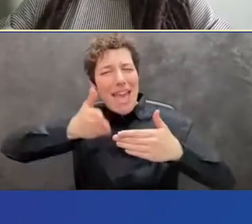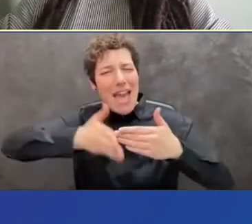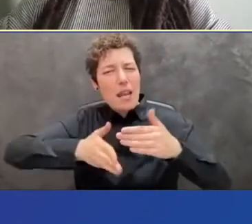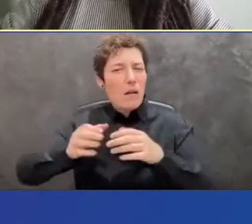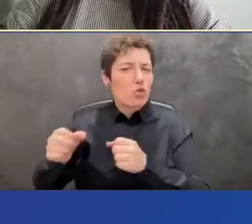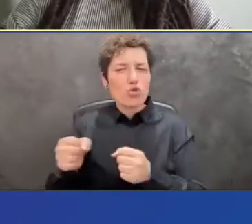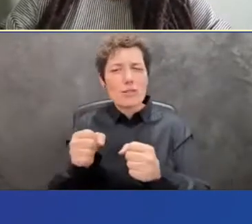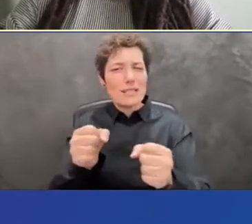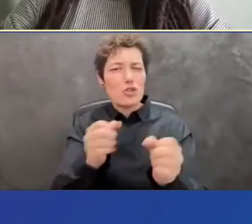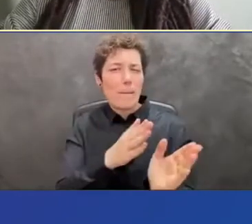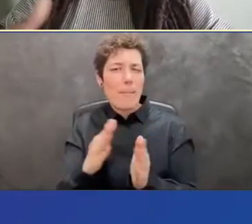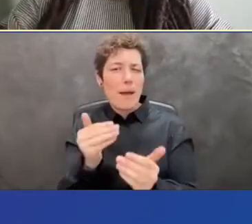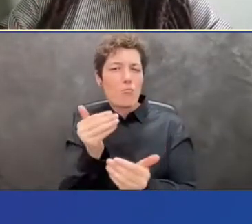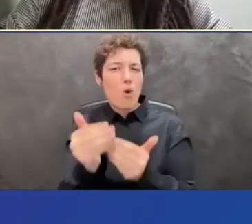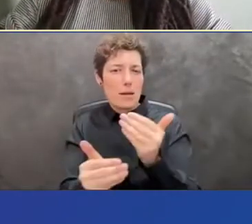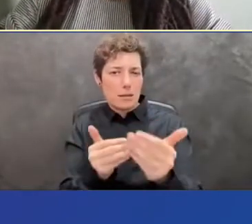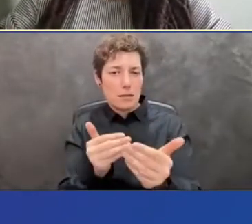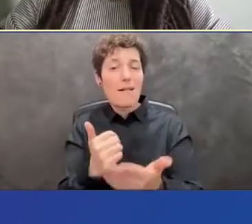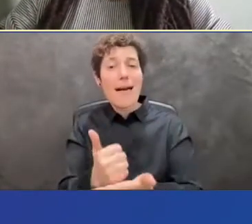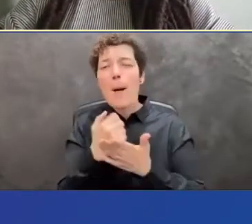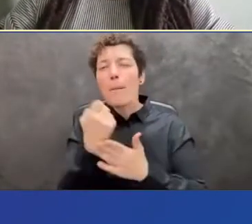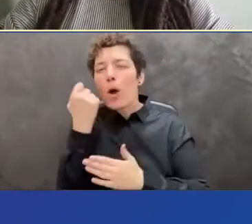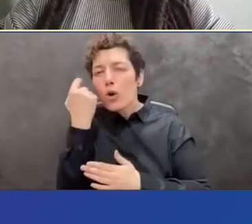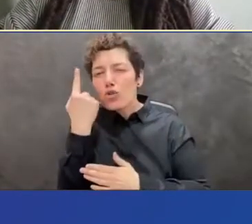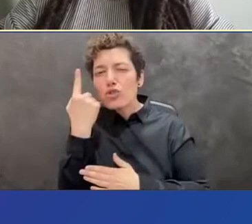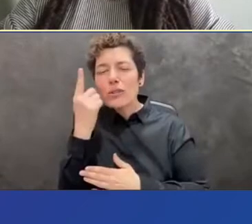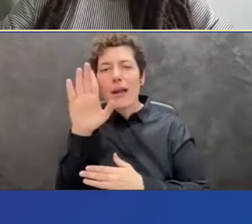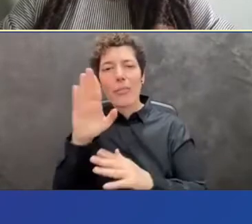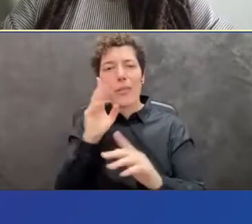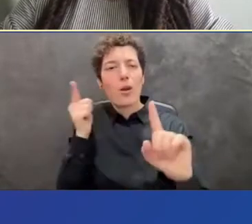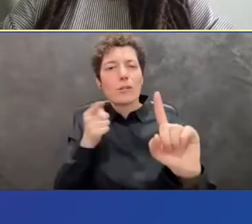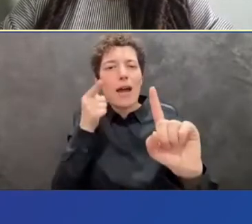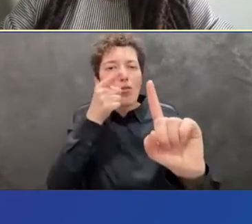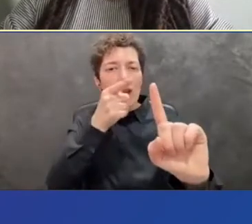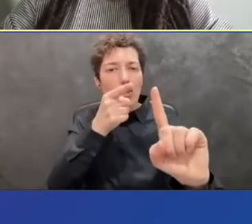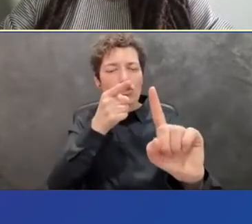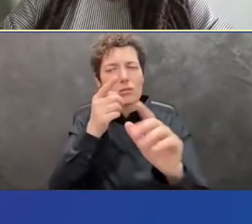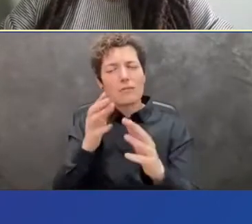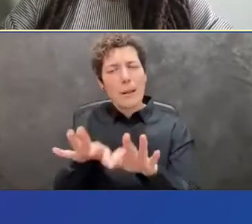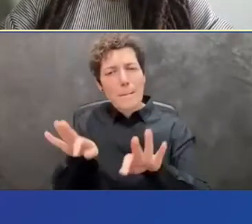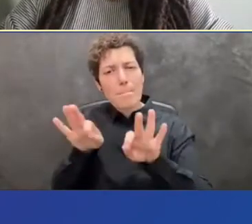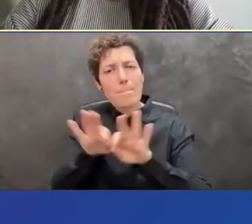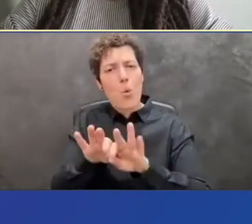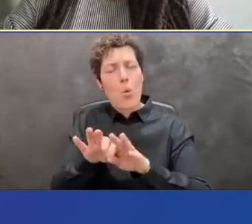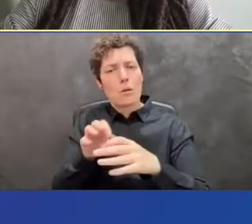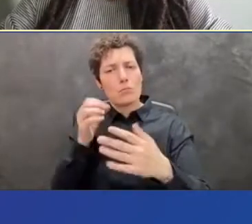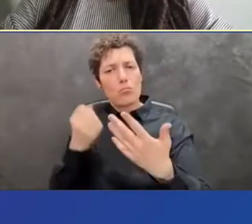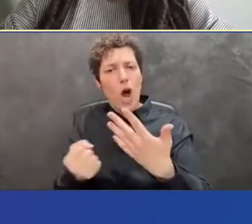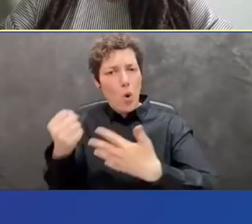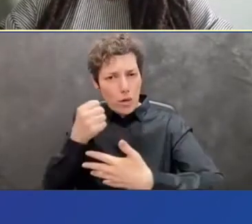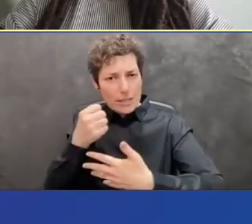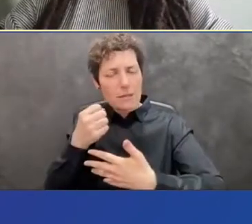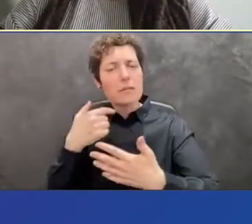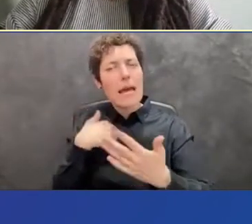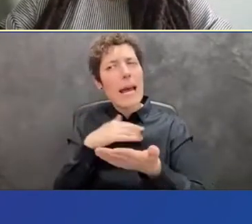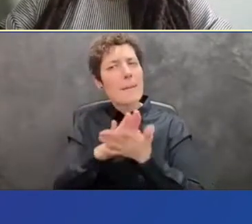understand the direction, the key focus areas, and become acquainted with the company in a more nuanced